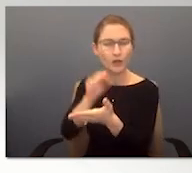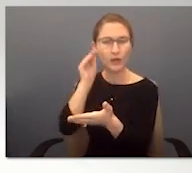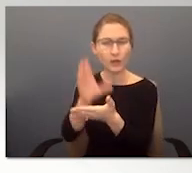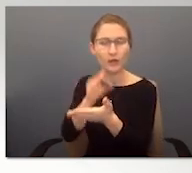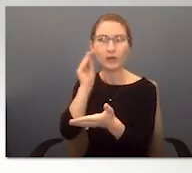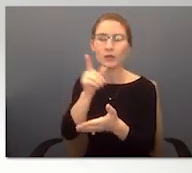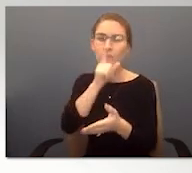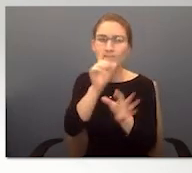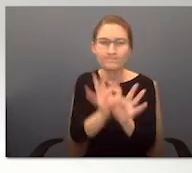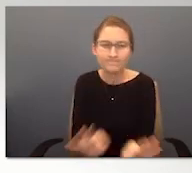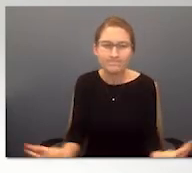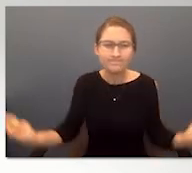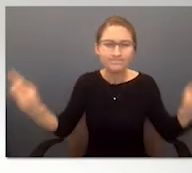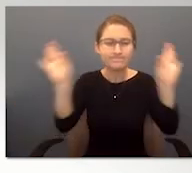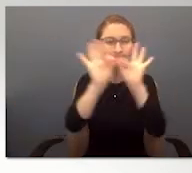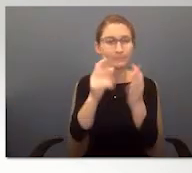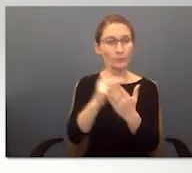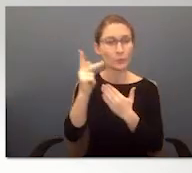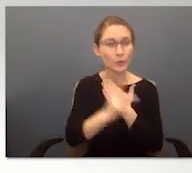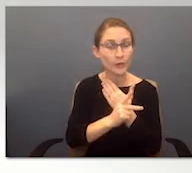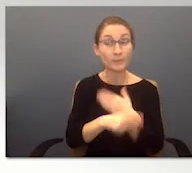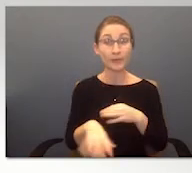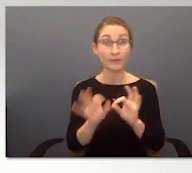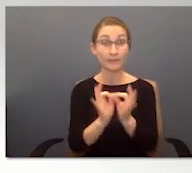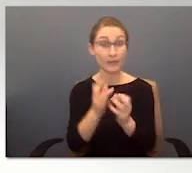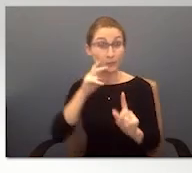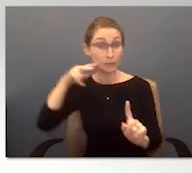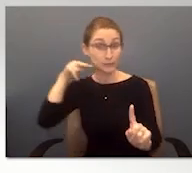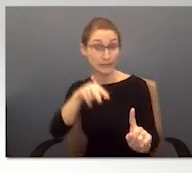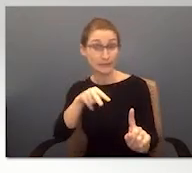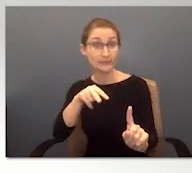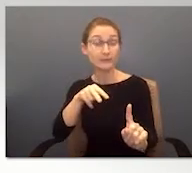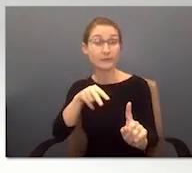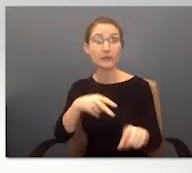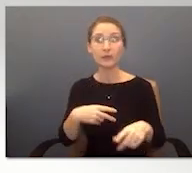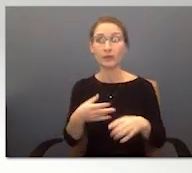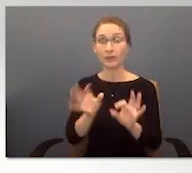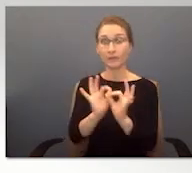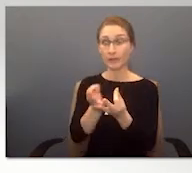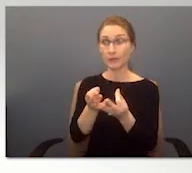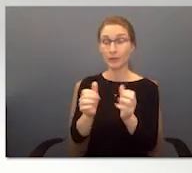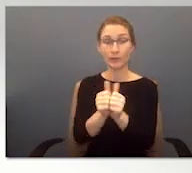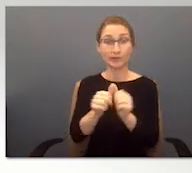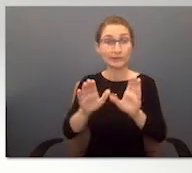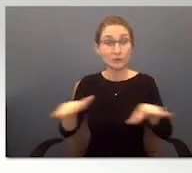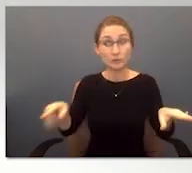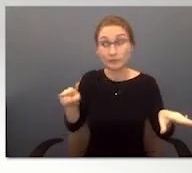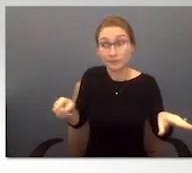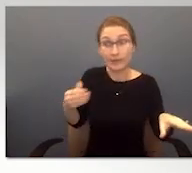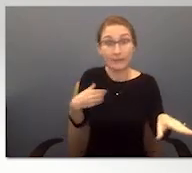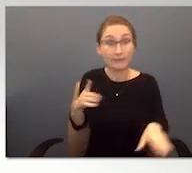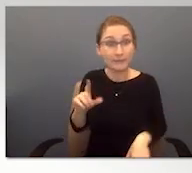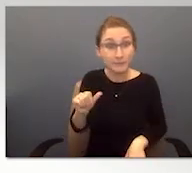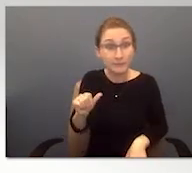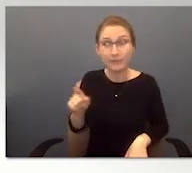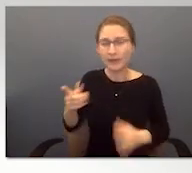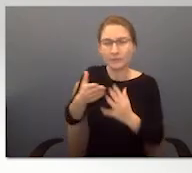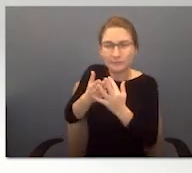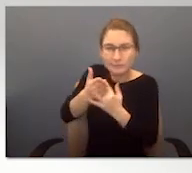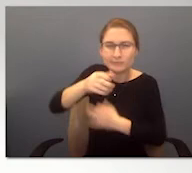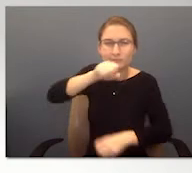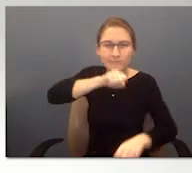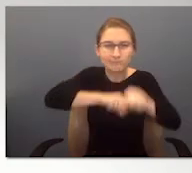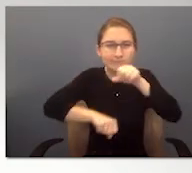so critical, programs like that, to get the family perspective, families of children and youth with special health care needs who've been through the